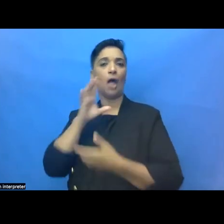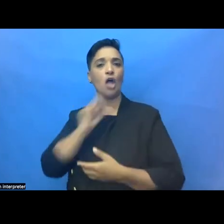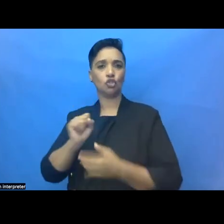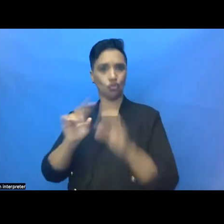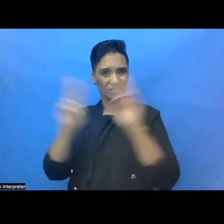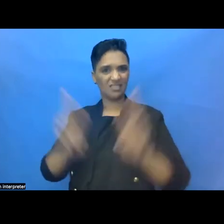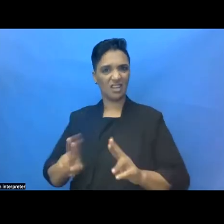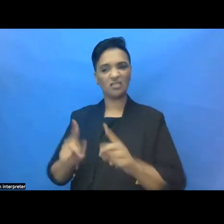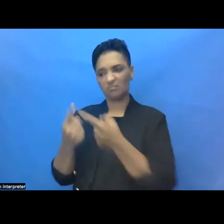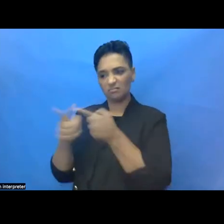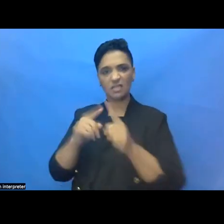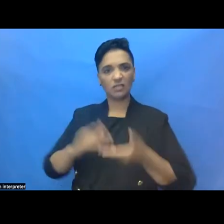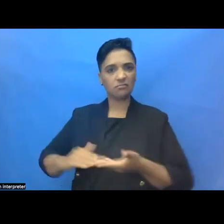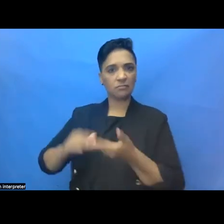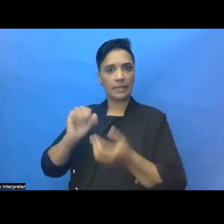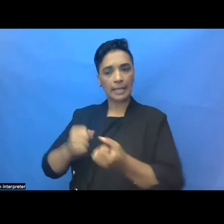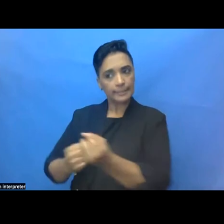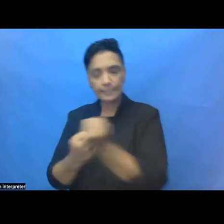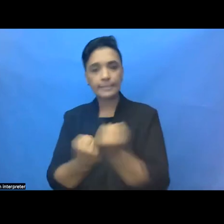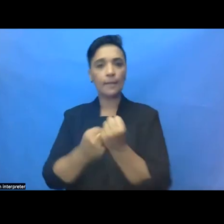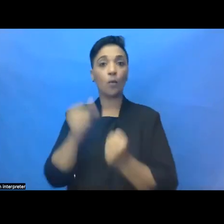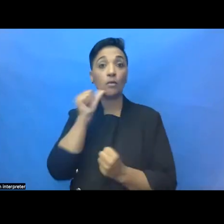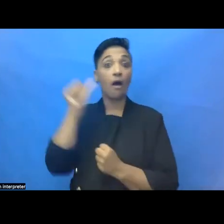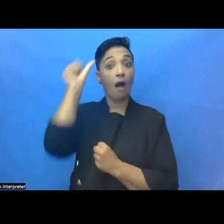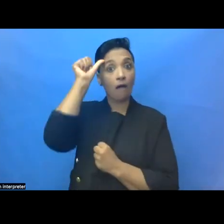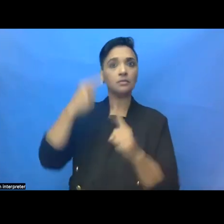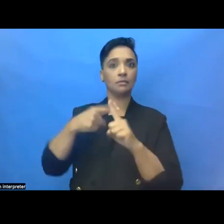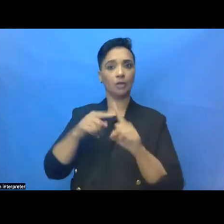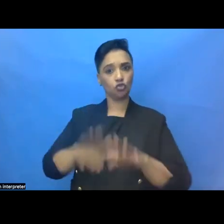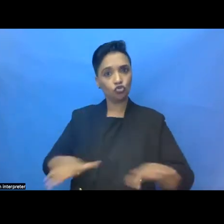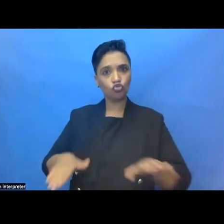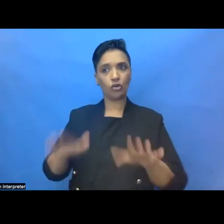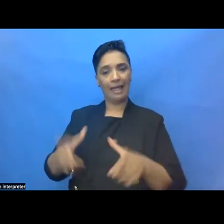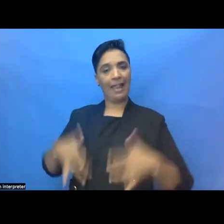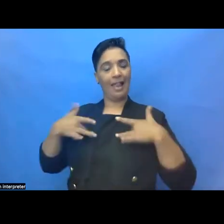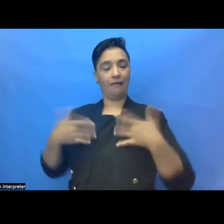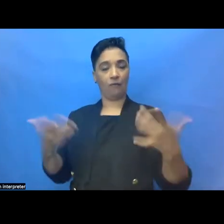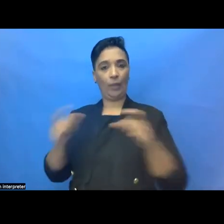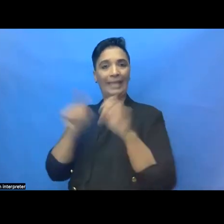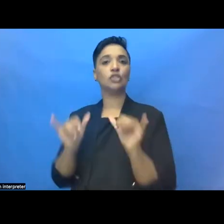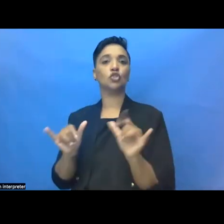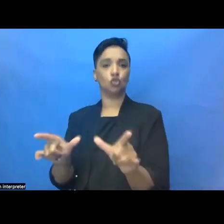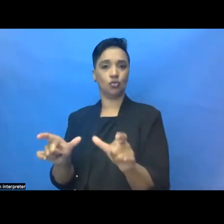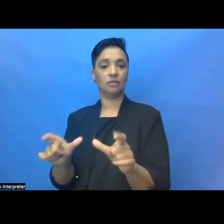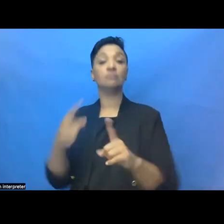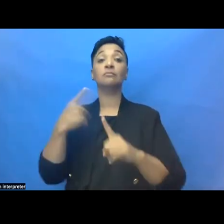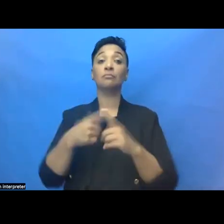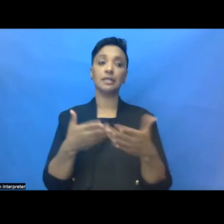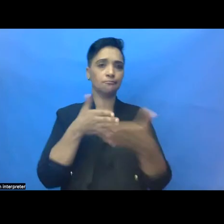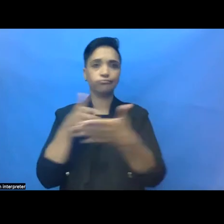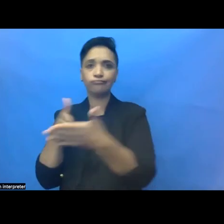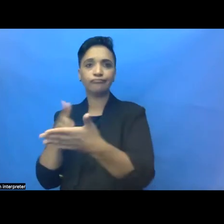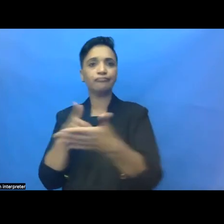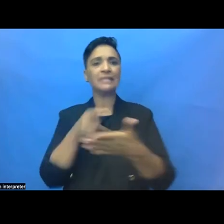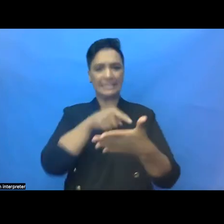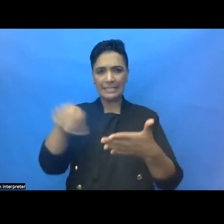support children and adults residing in institutions. I'll also speak to some barriers that we've been facing